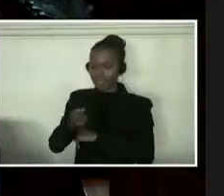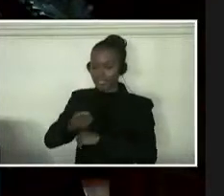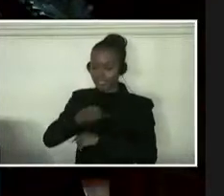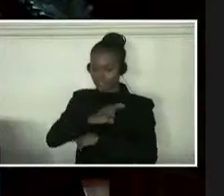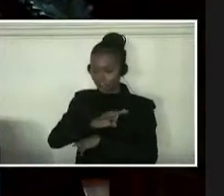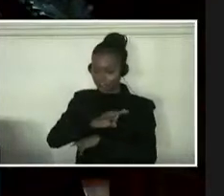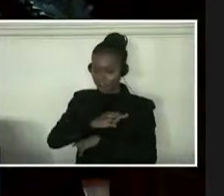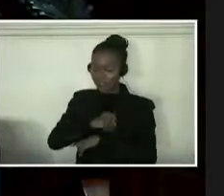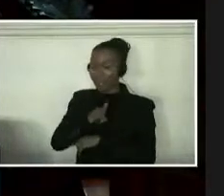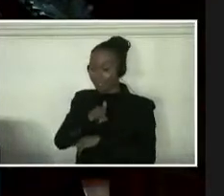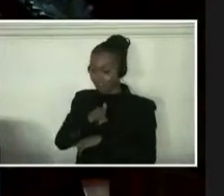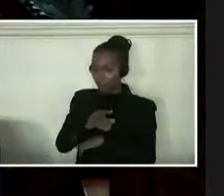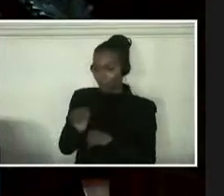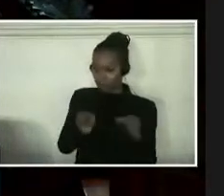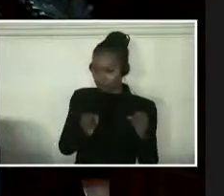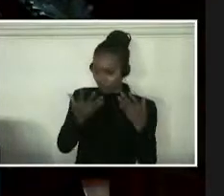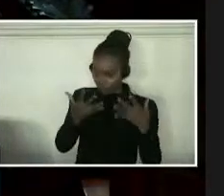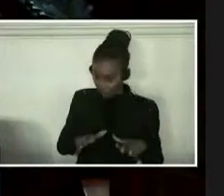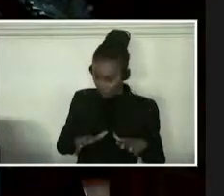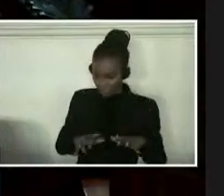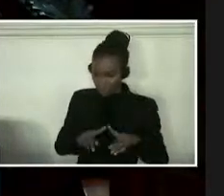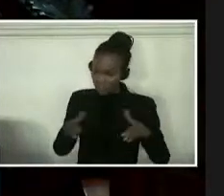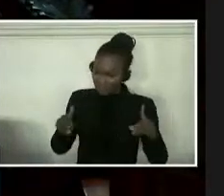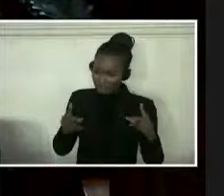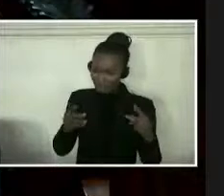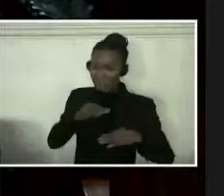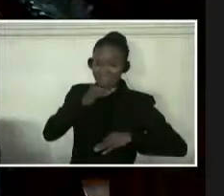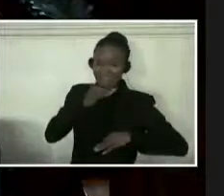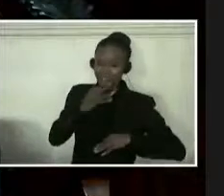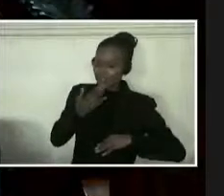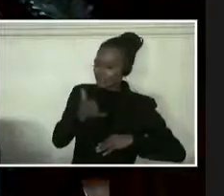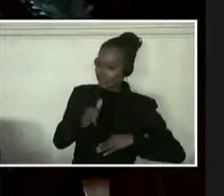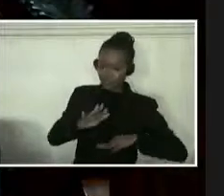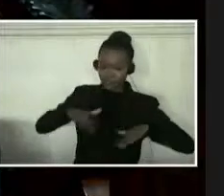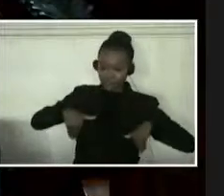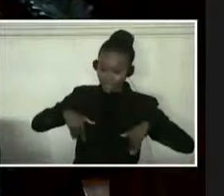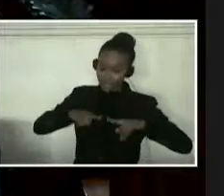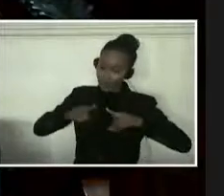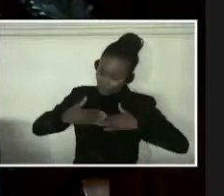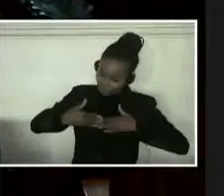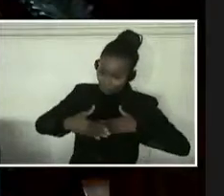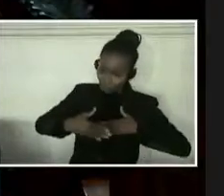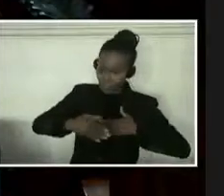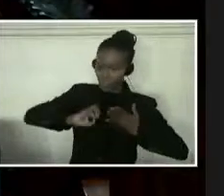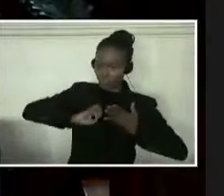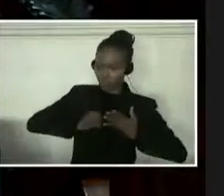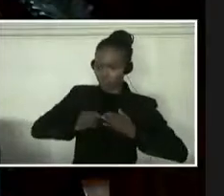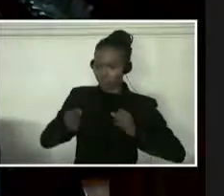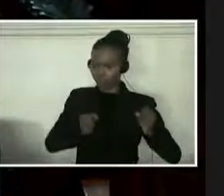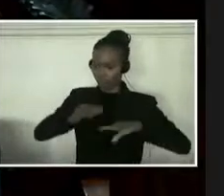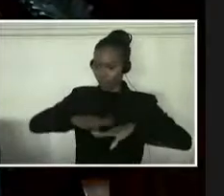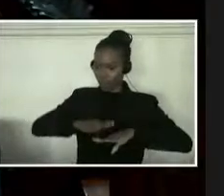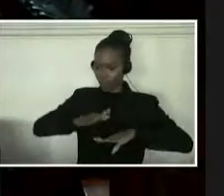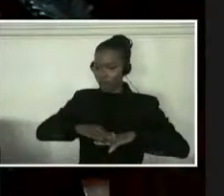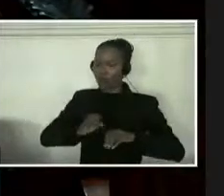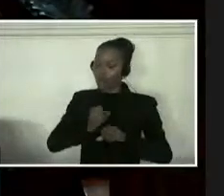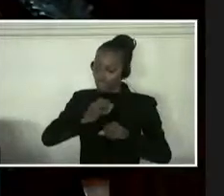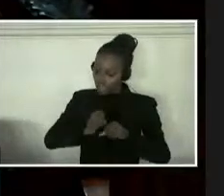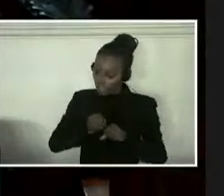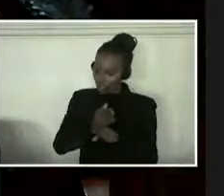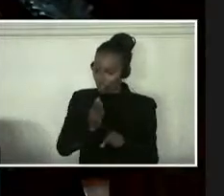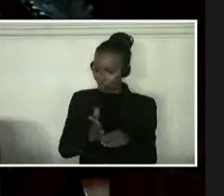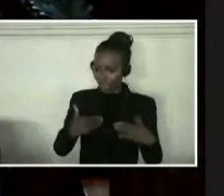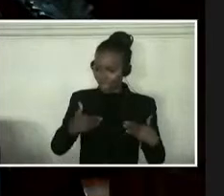enough as a result we will continue with our efforts to achieve a minimum staff establishment establishment at all our healthcare